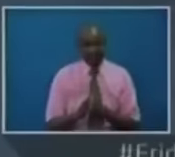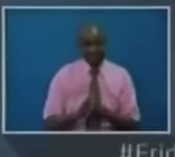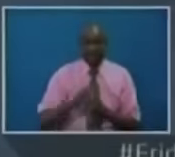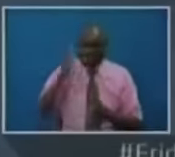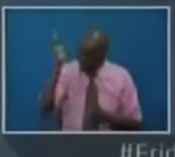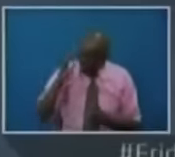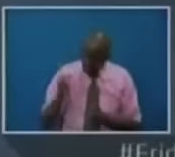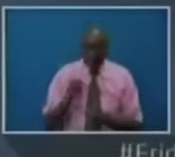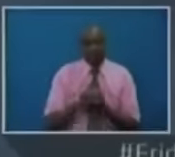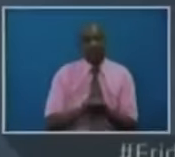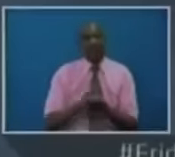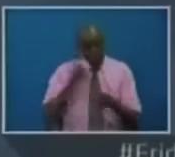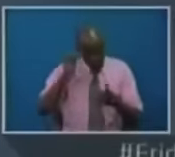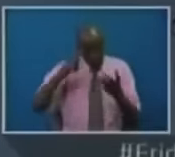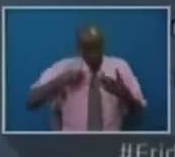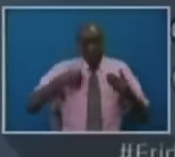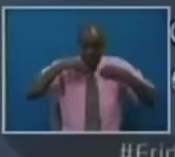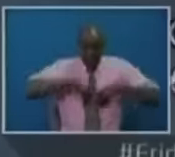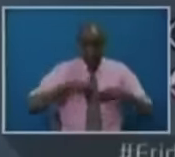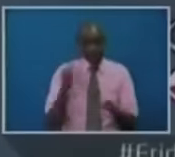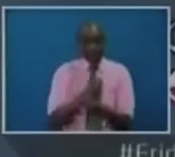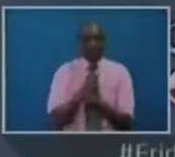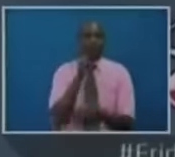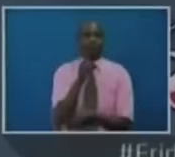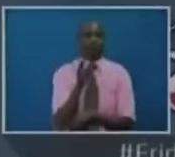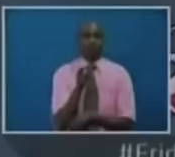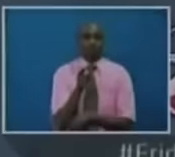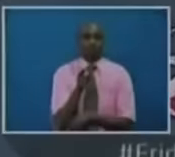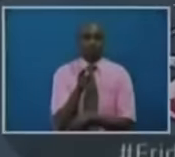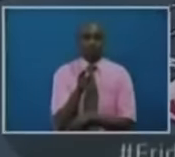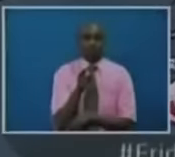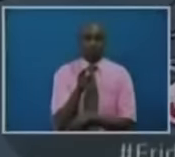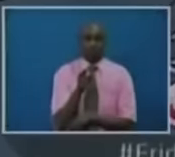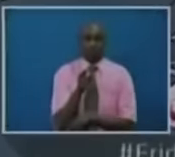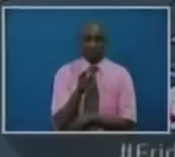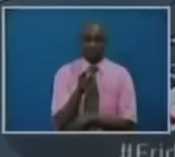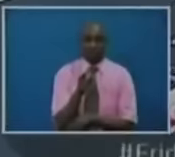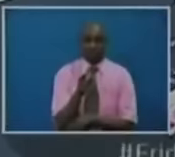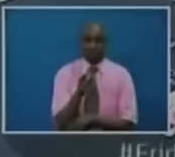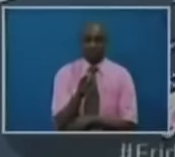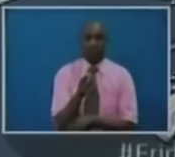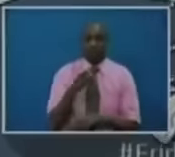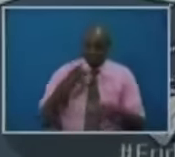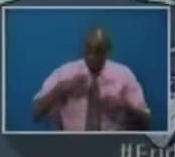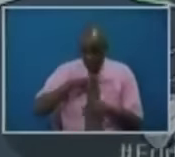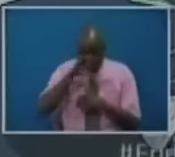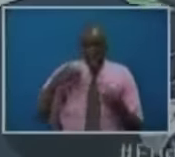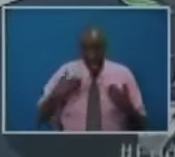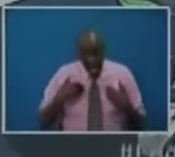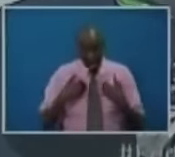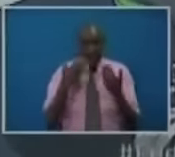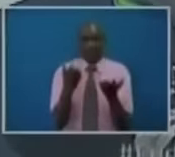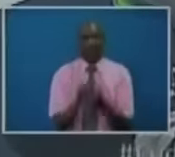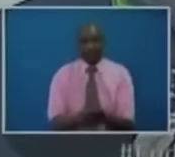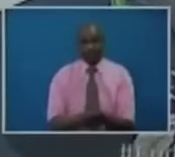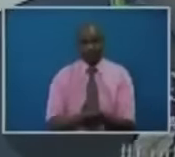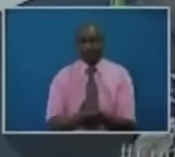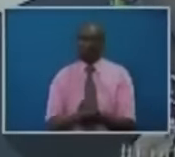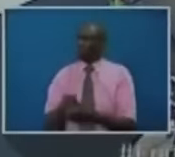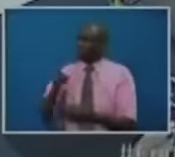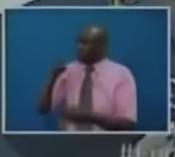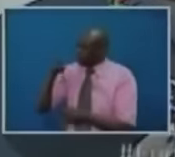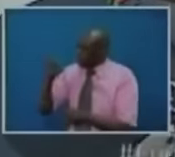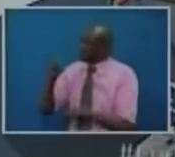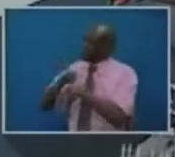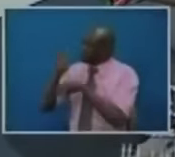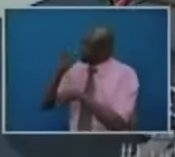you'll never exercise the potential that you have. But potential is untapped ability in you. Mm-hmm. Everybody has potential. It seems that you have been so